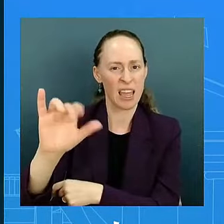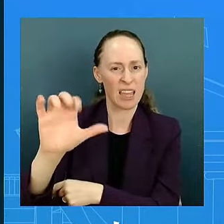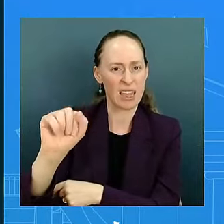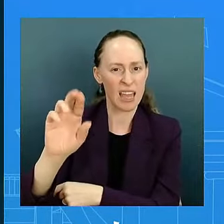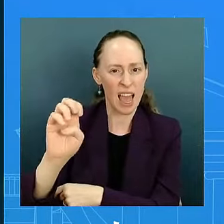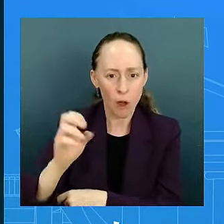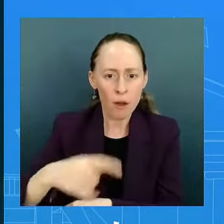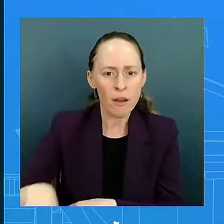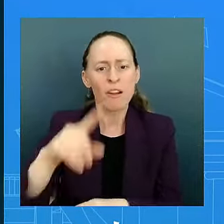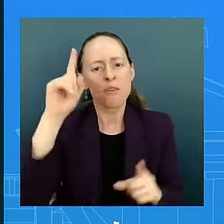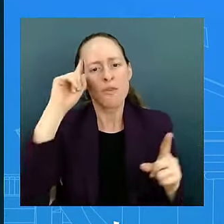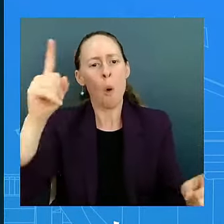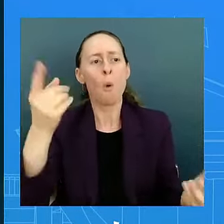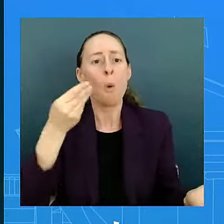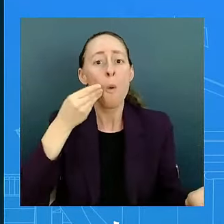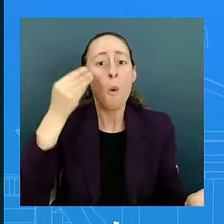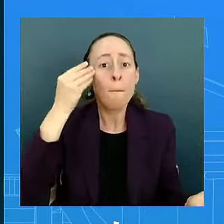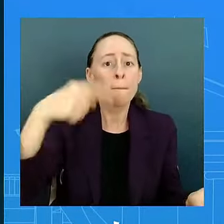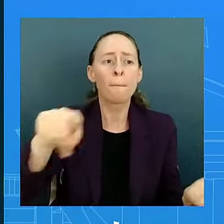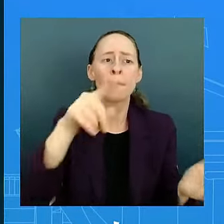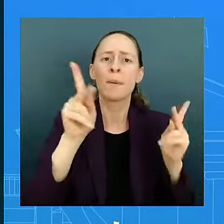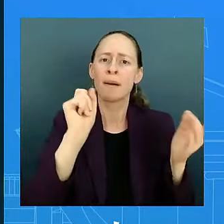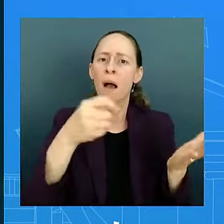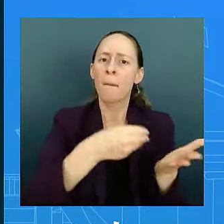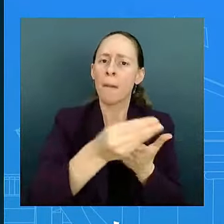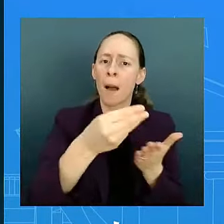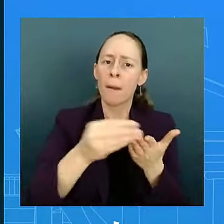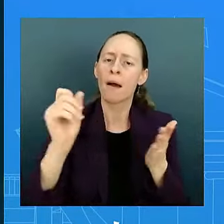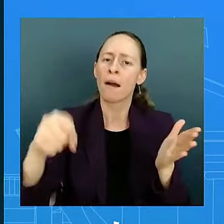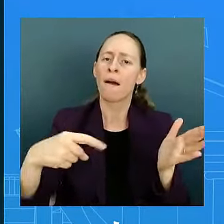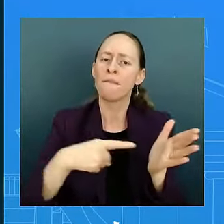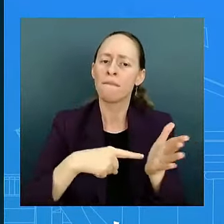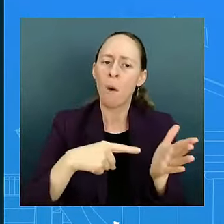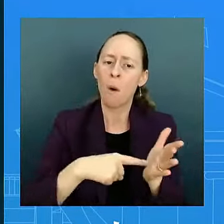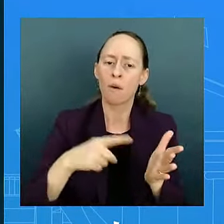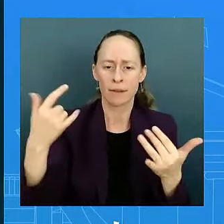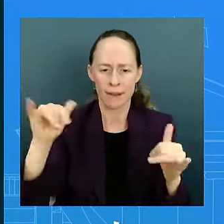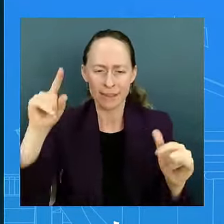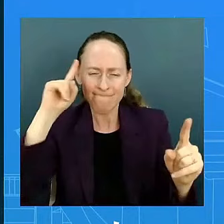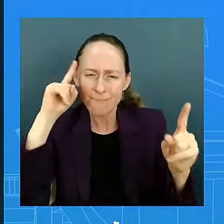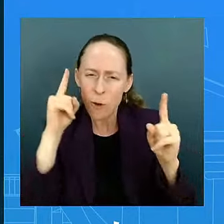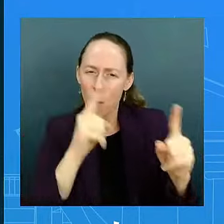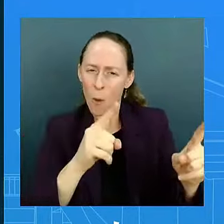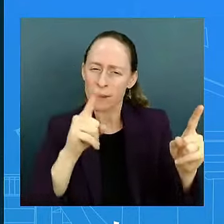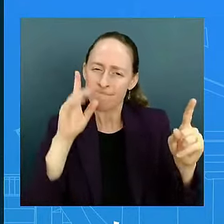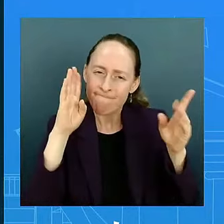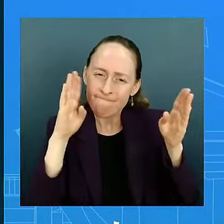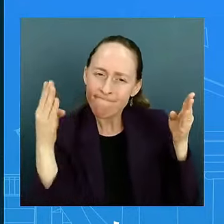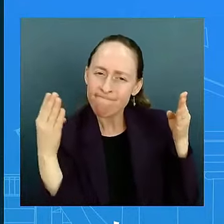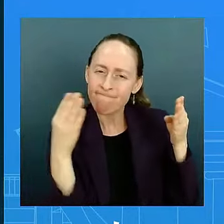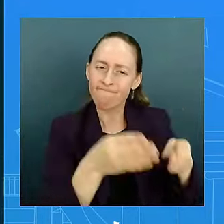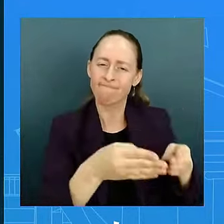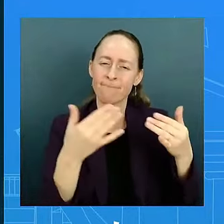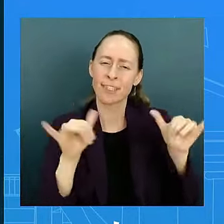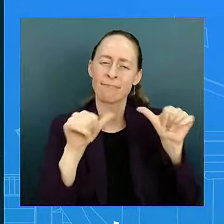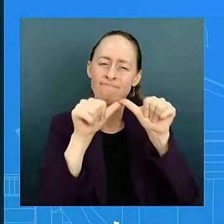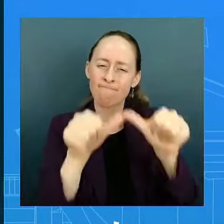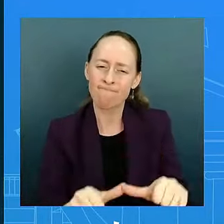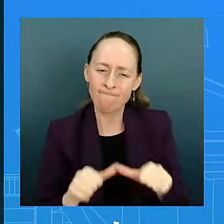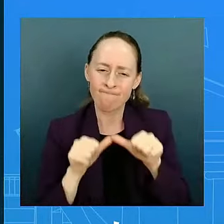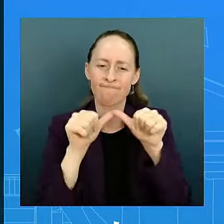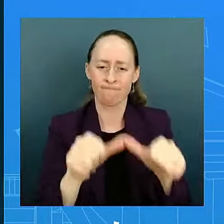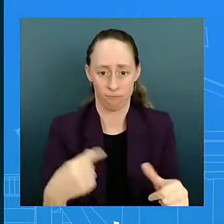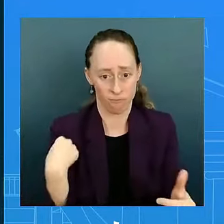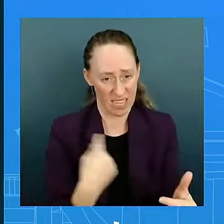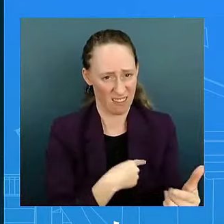think because of the successes that we've had in the economy and doing just that, that's what the American people